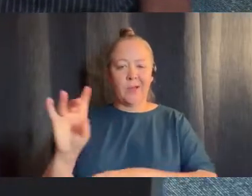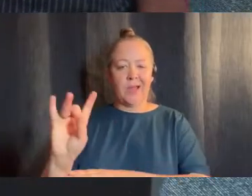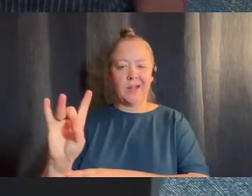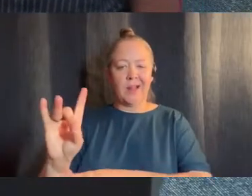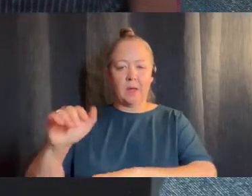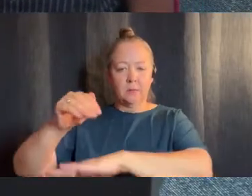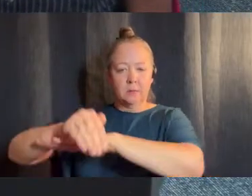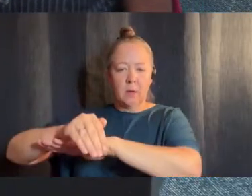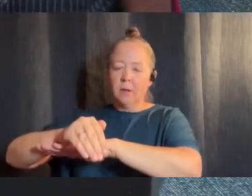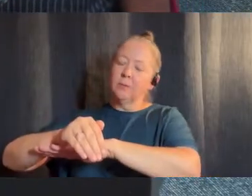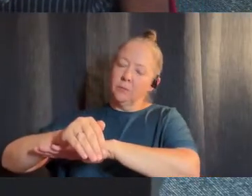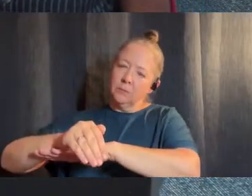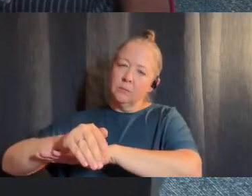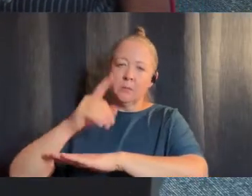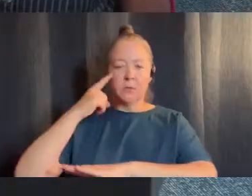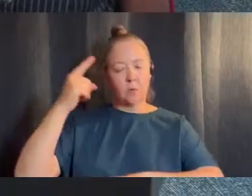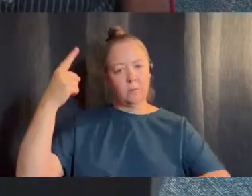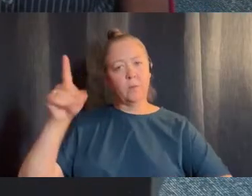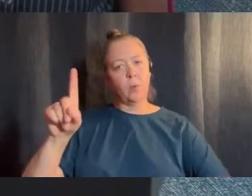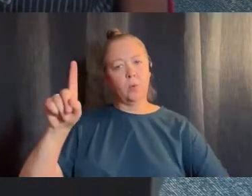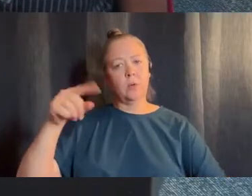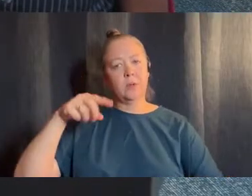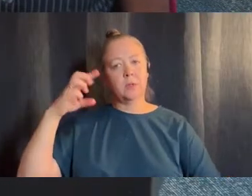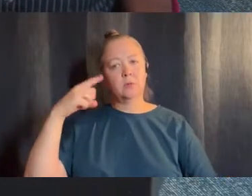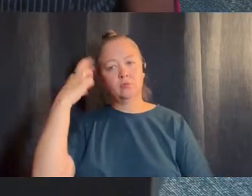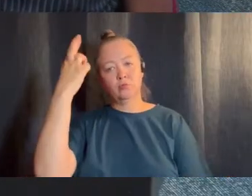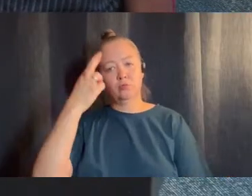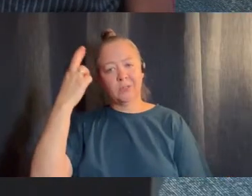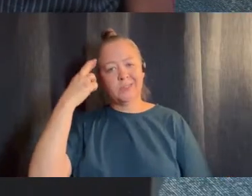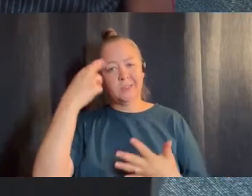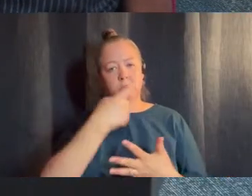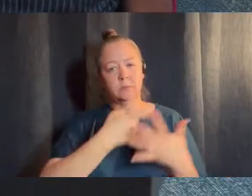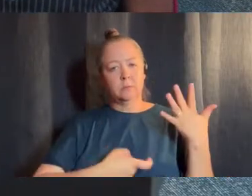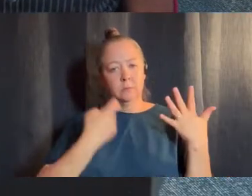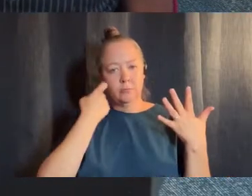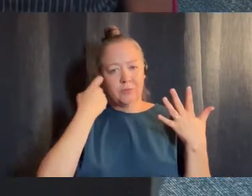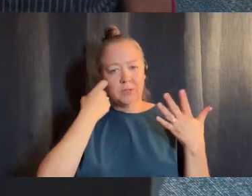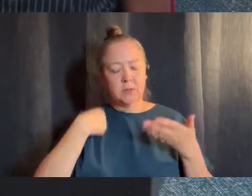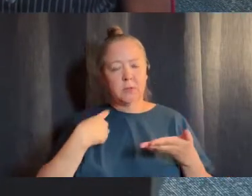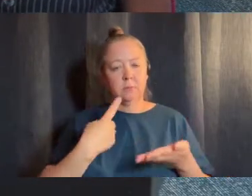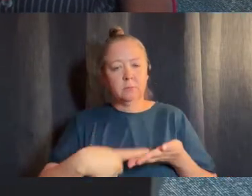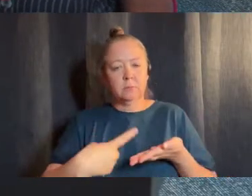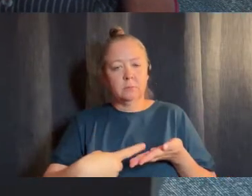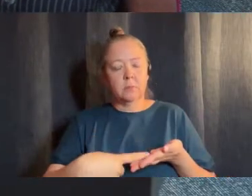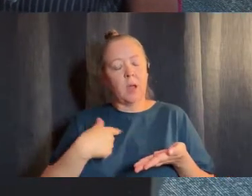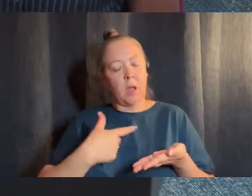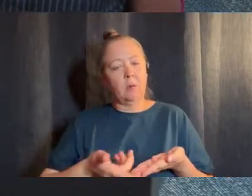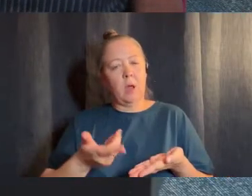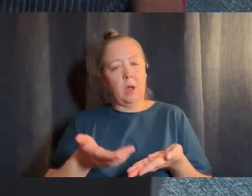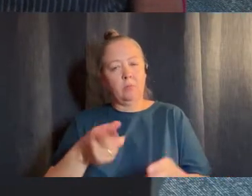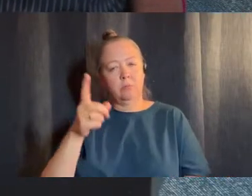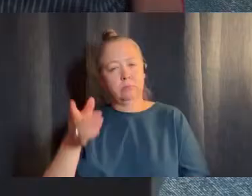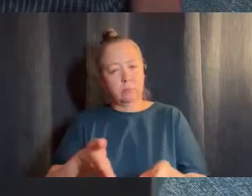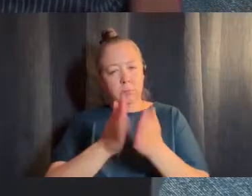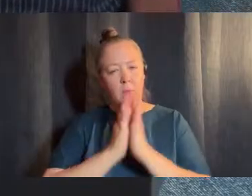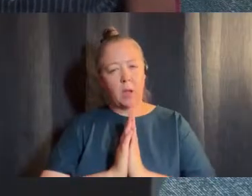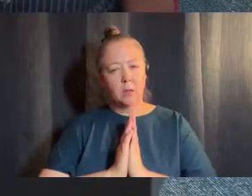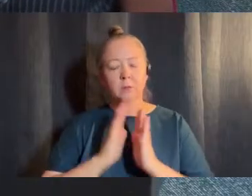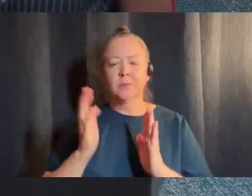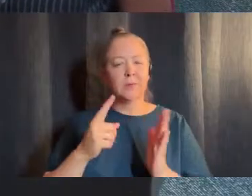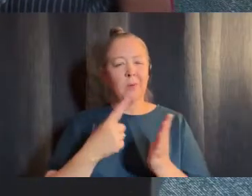are asking what's really happening. I commend Mr. Wade and Mr.